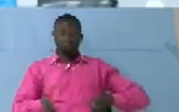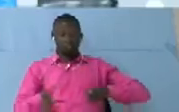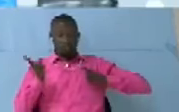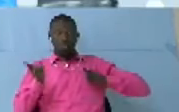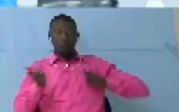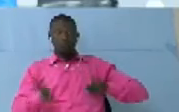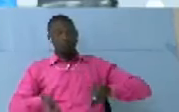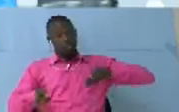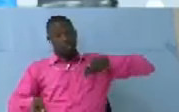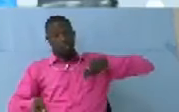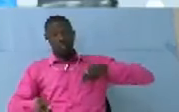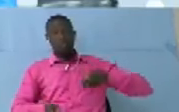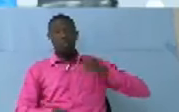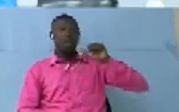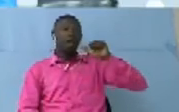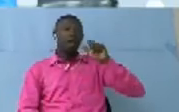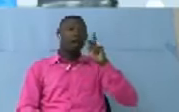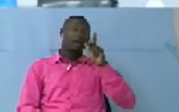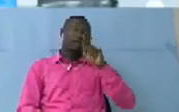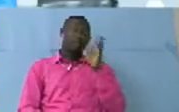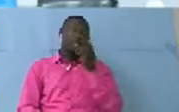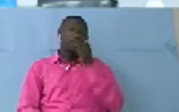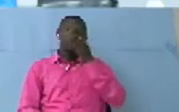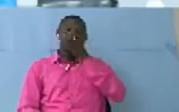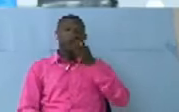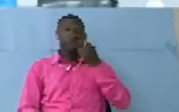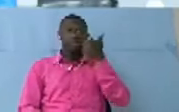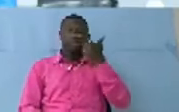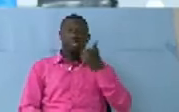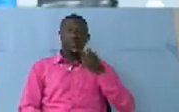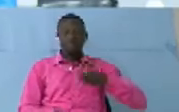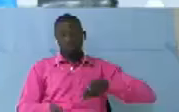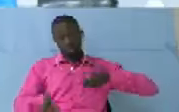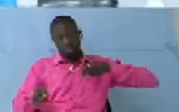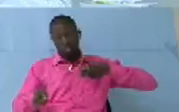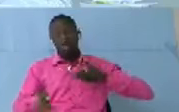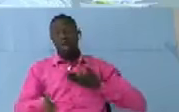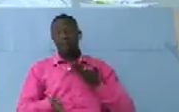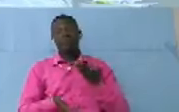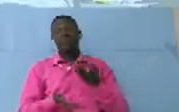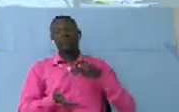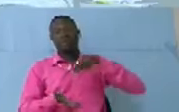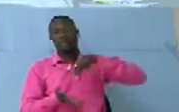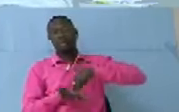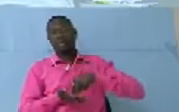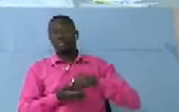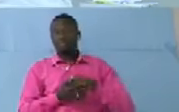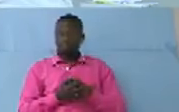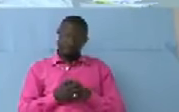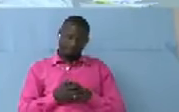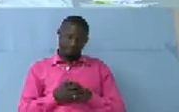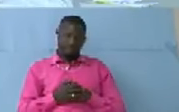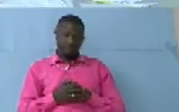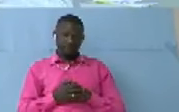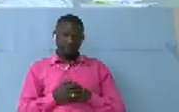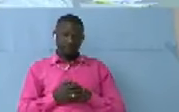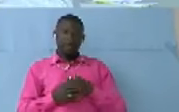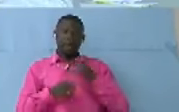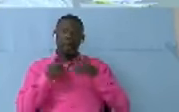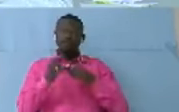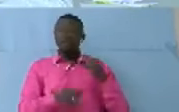anywhere you looked, you saw paramilitary standing armed with AK-47s. And after